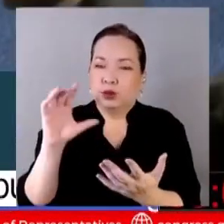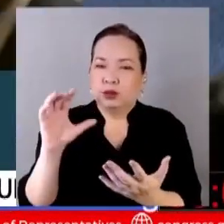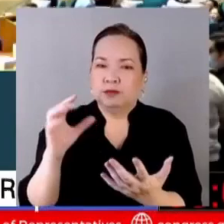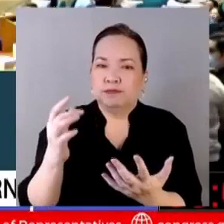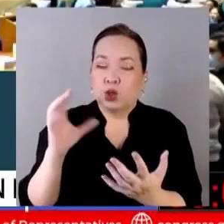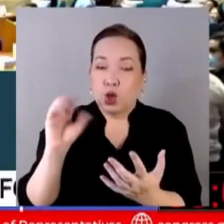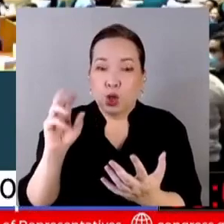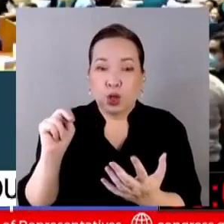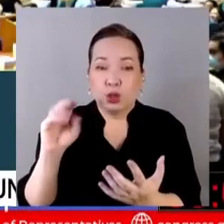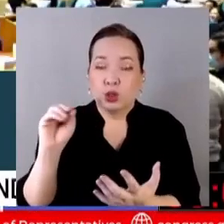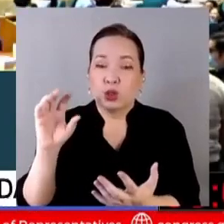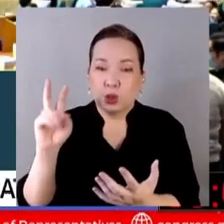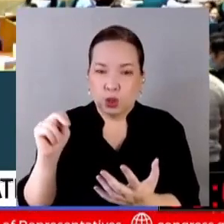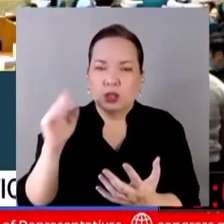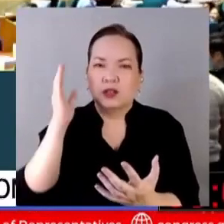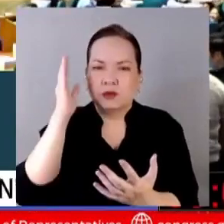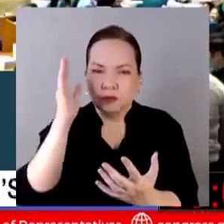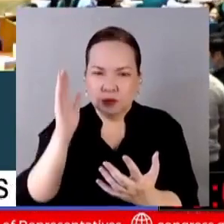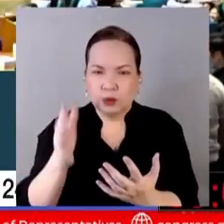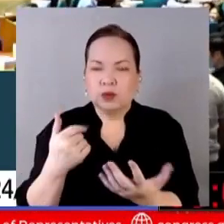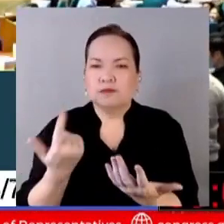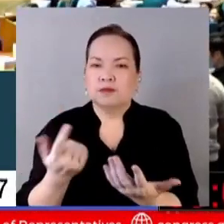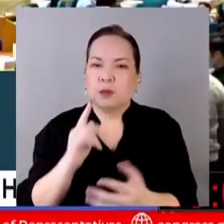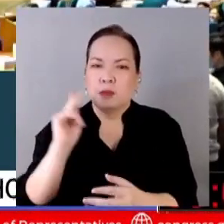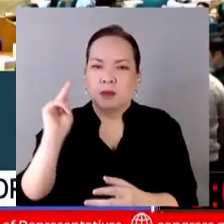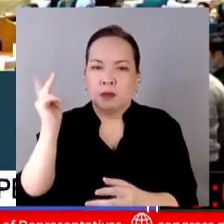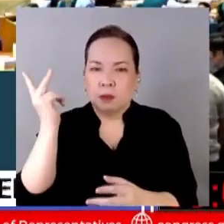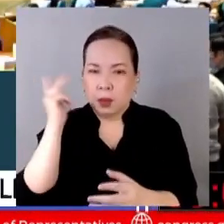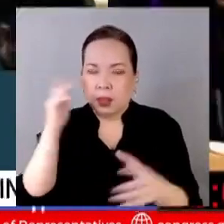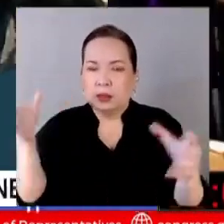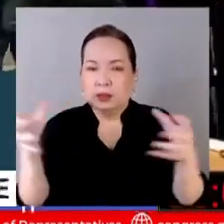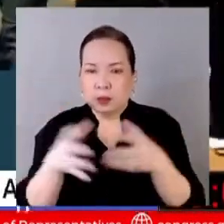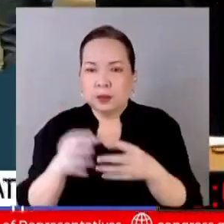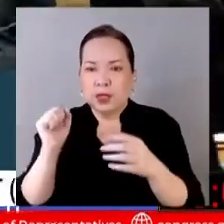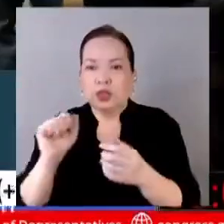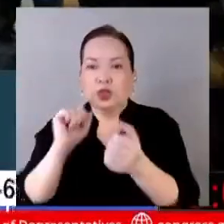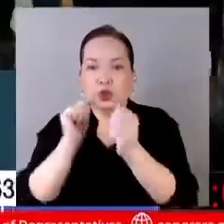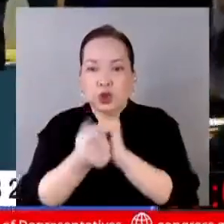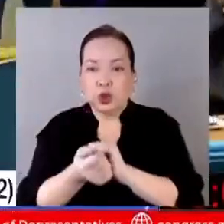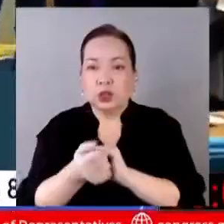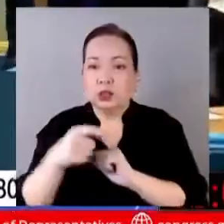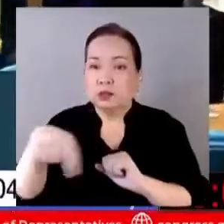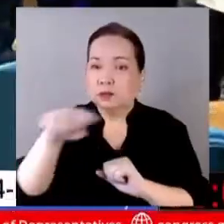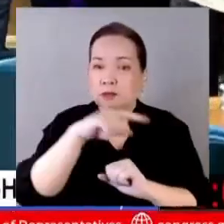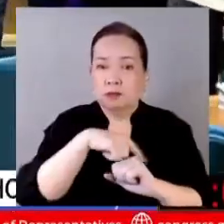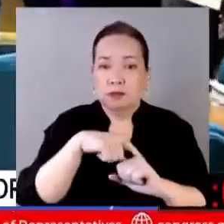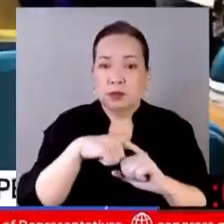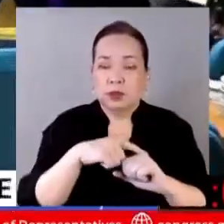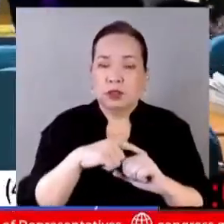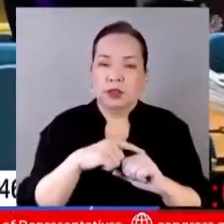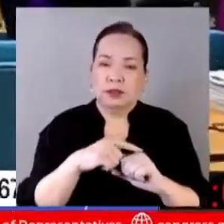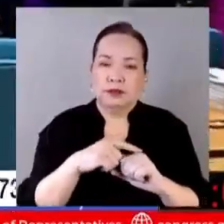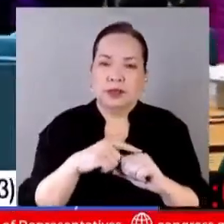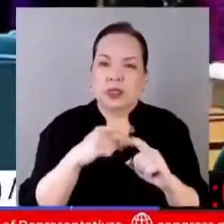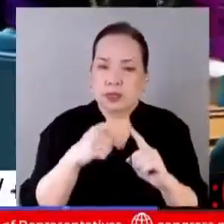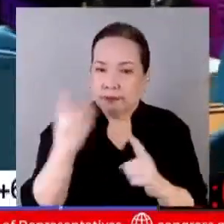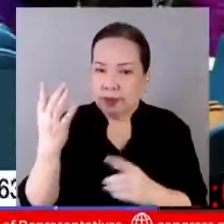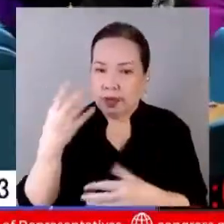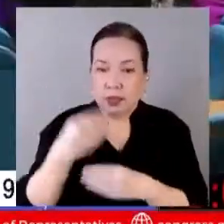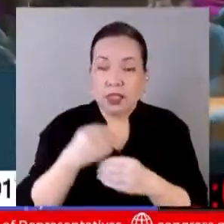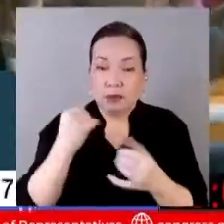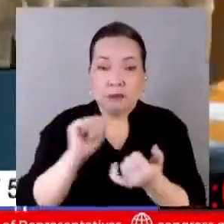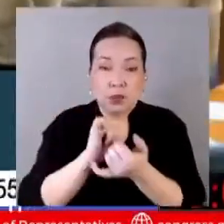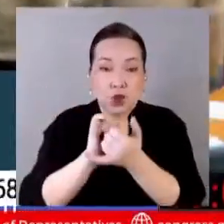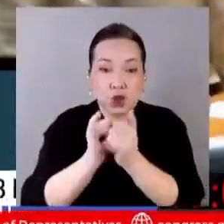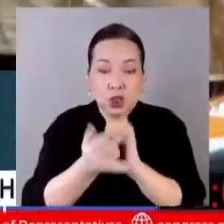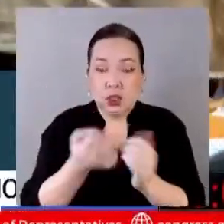political provisions in the 1987 charter. Bordado adds there's also no guarantee that amending economic